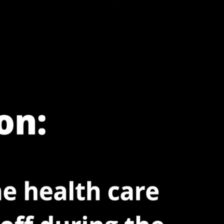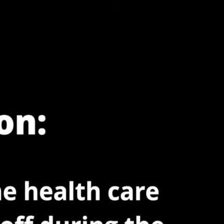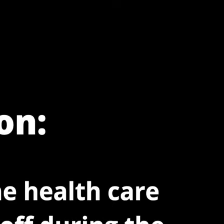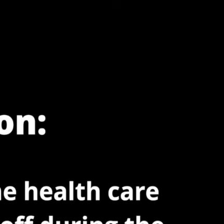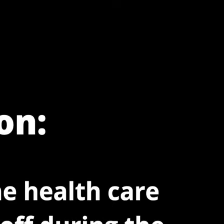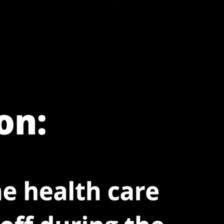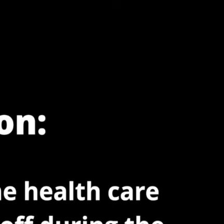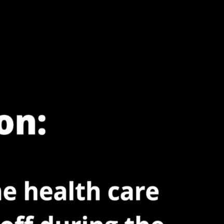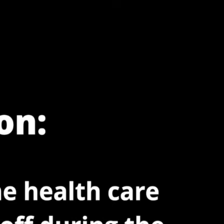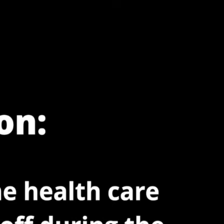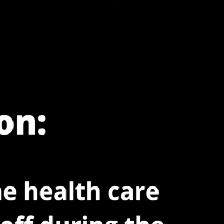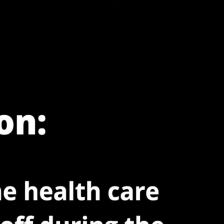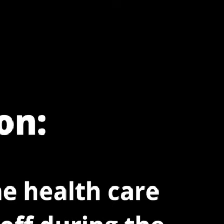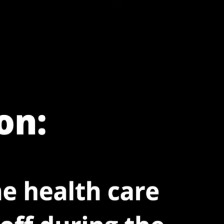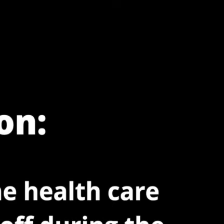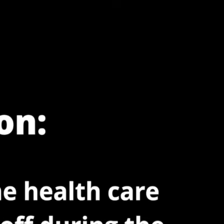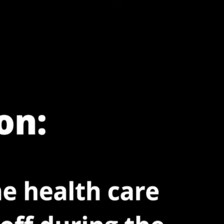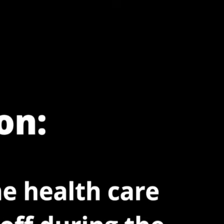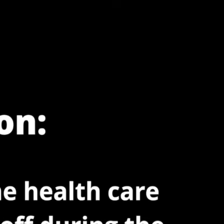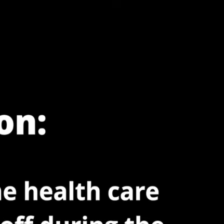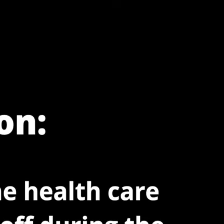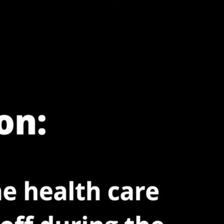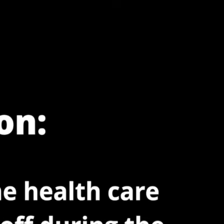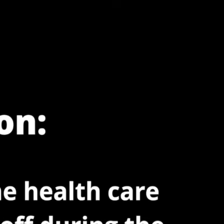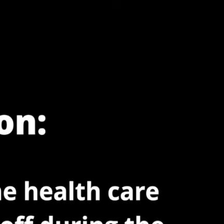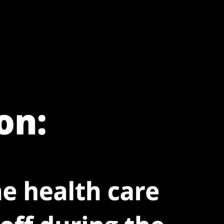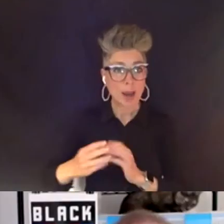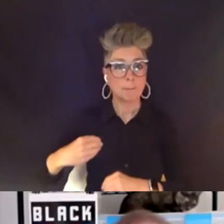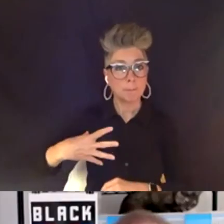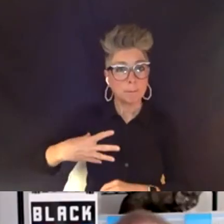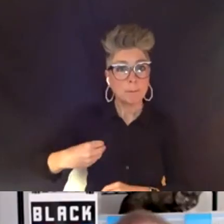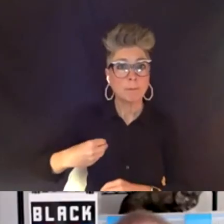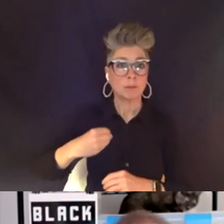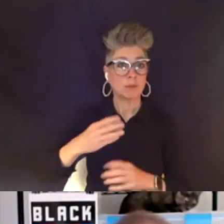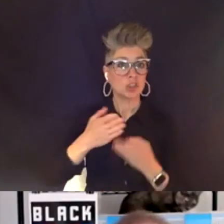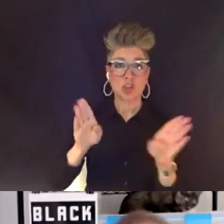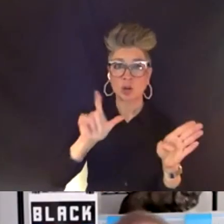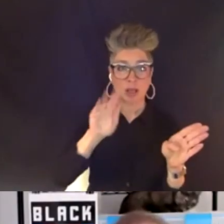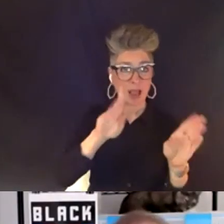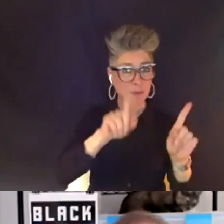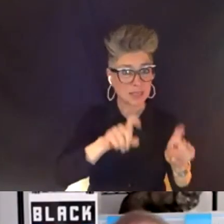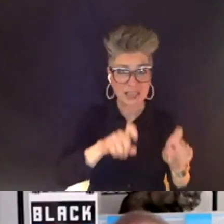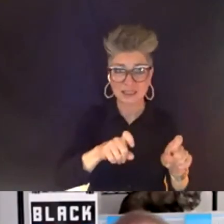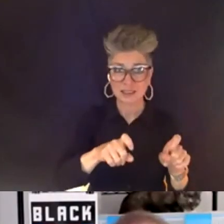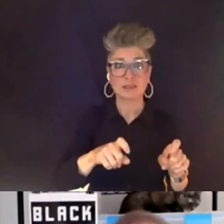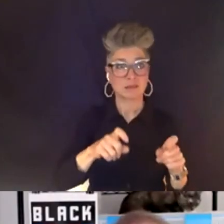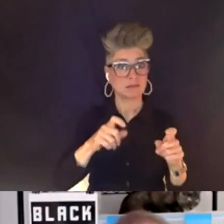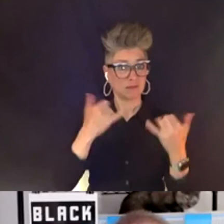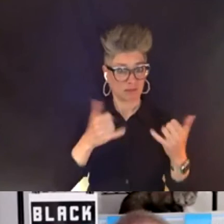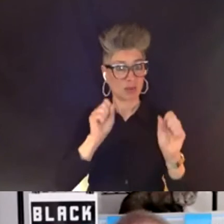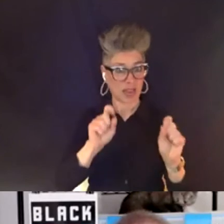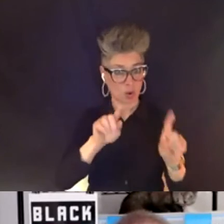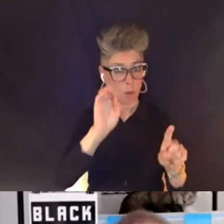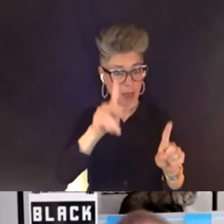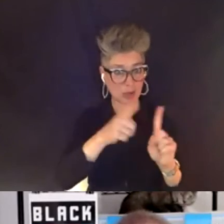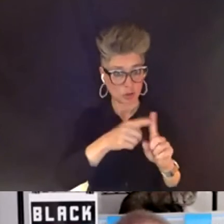their colonoscopies, their mammograms, their, general lab tests? Yes. Yeah, that's such a good question. Yes,